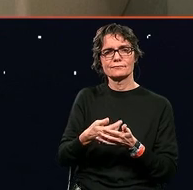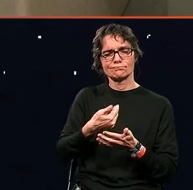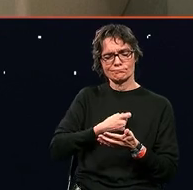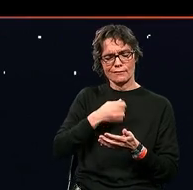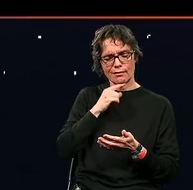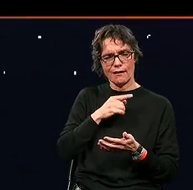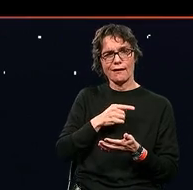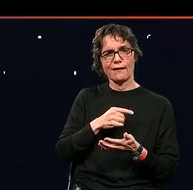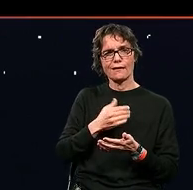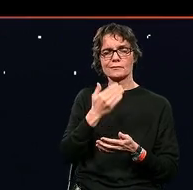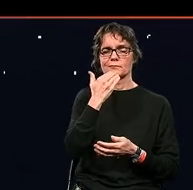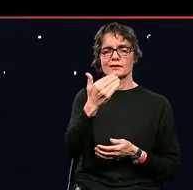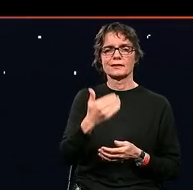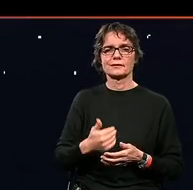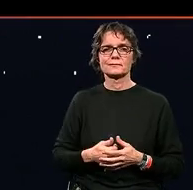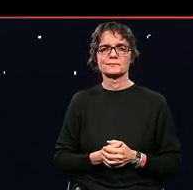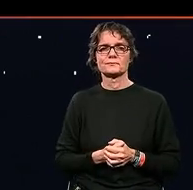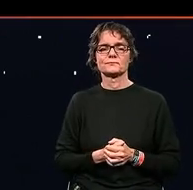Thank you.